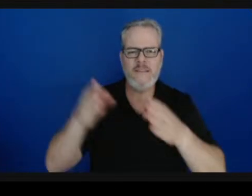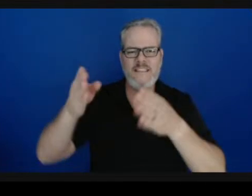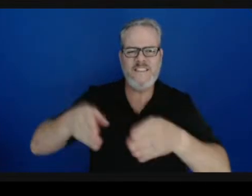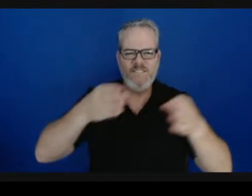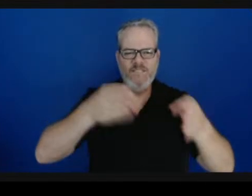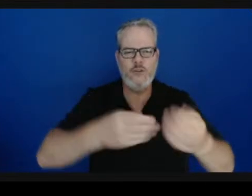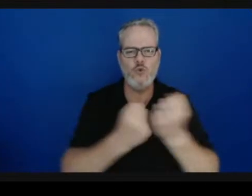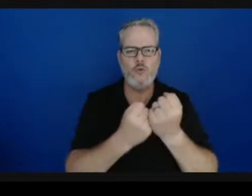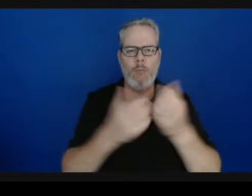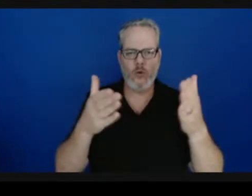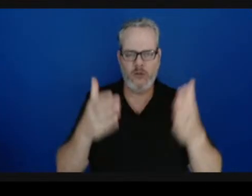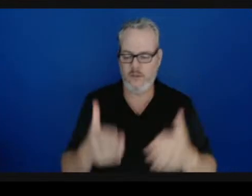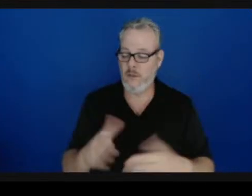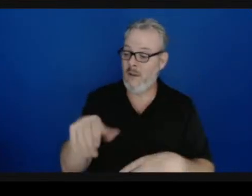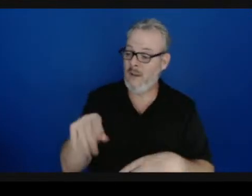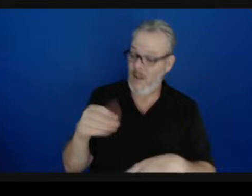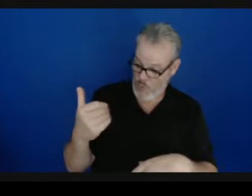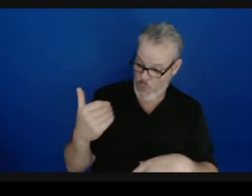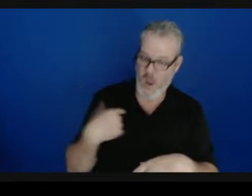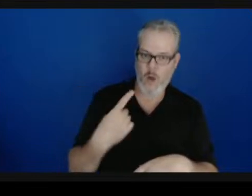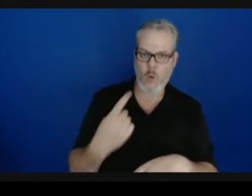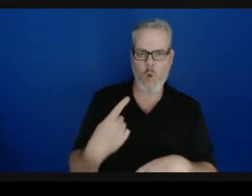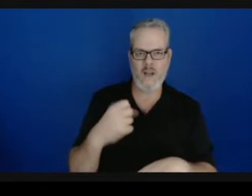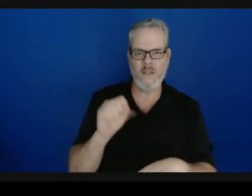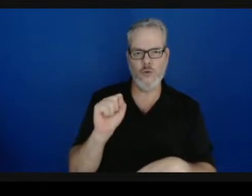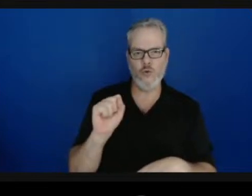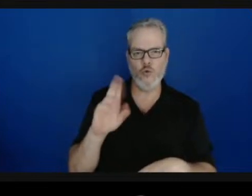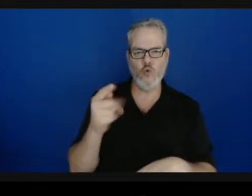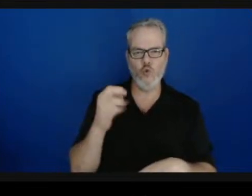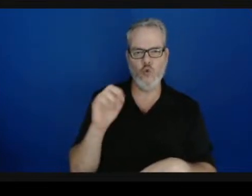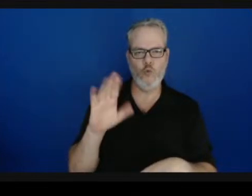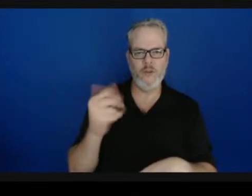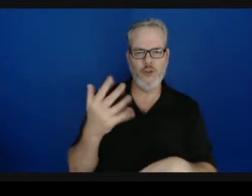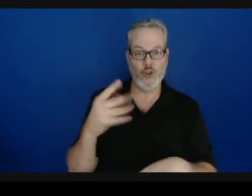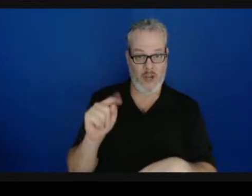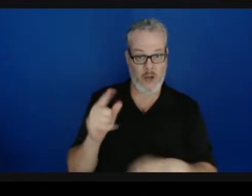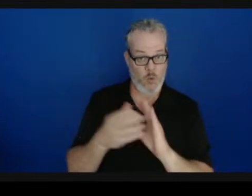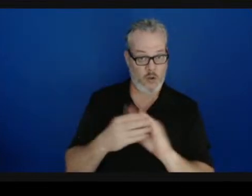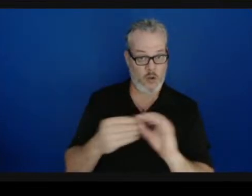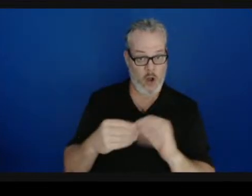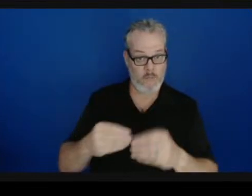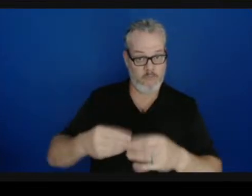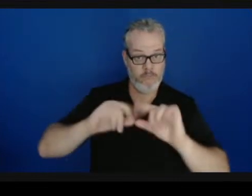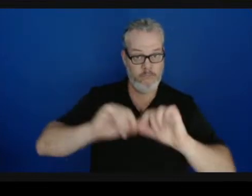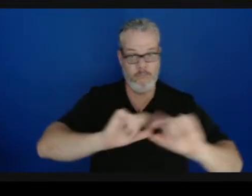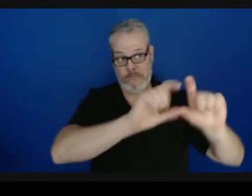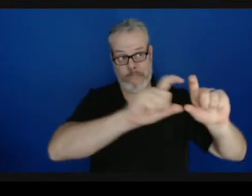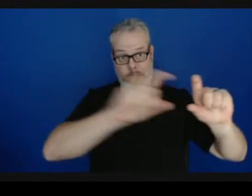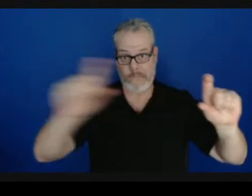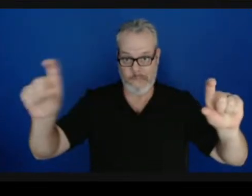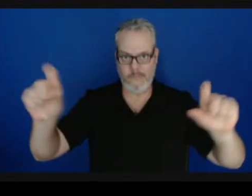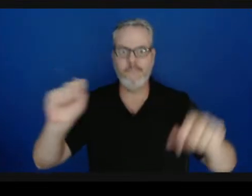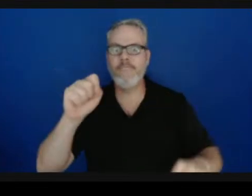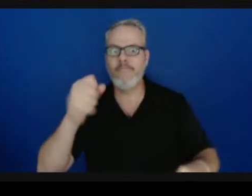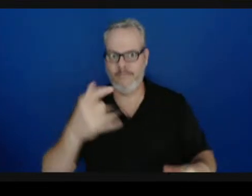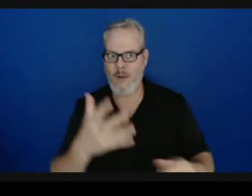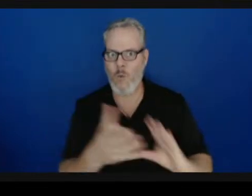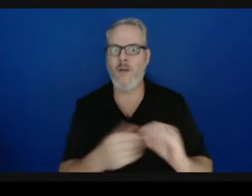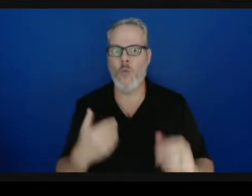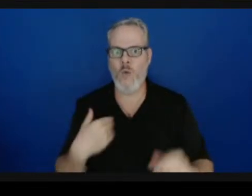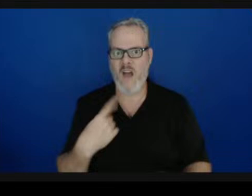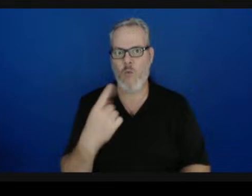we did have a super chat come in there. You want to throw that up there? I did want to throw some super chats up. We had a